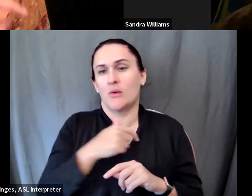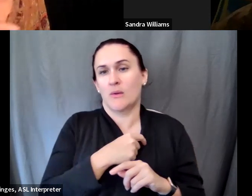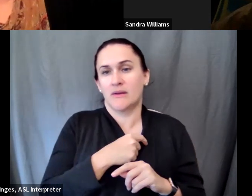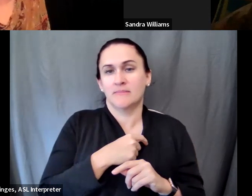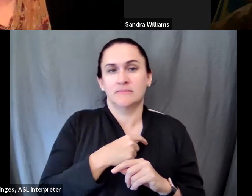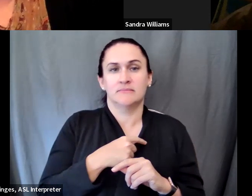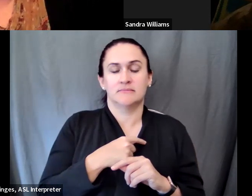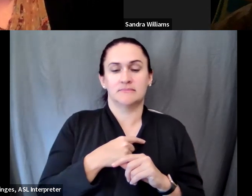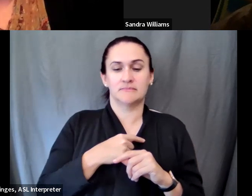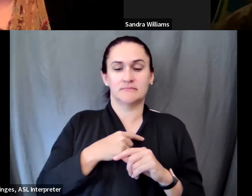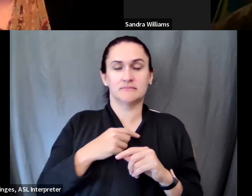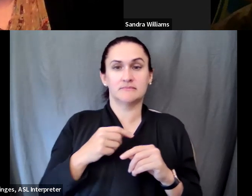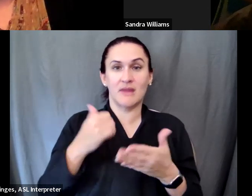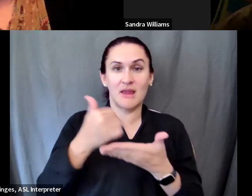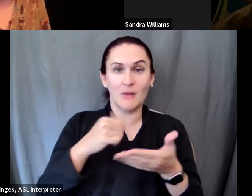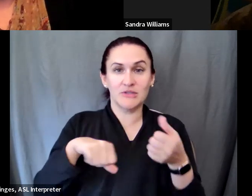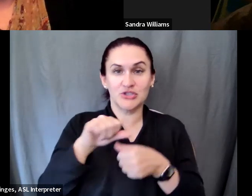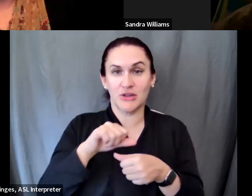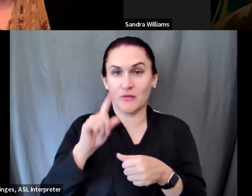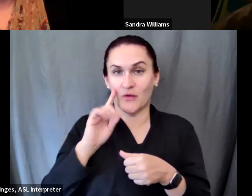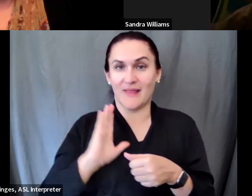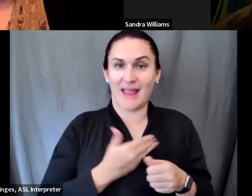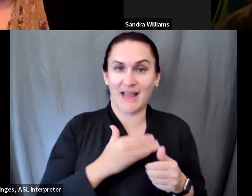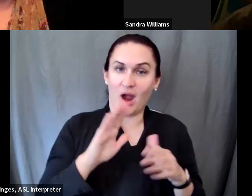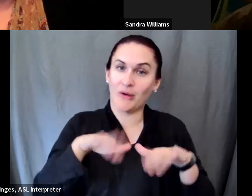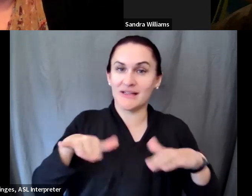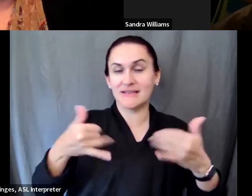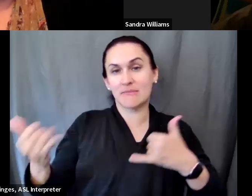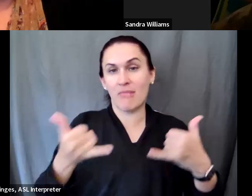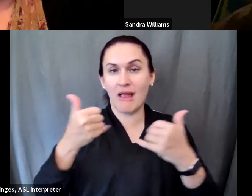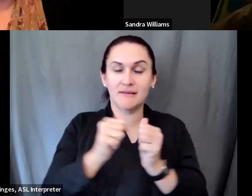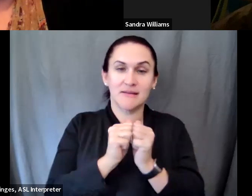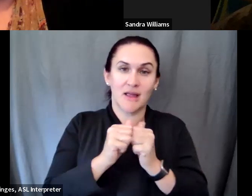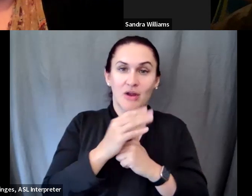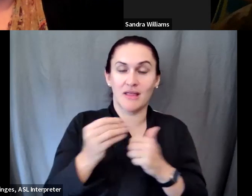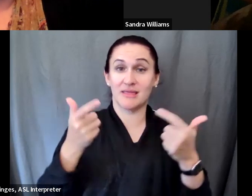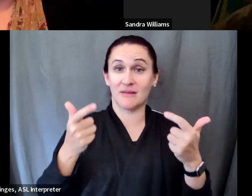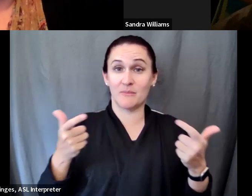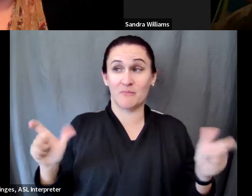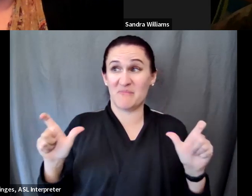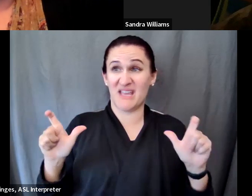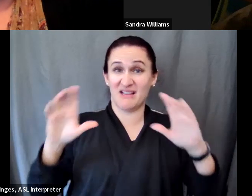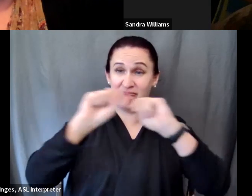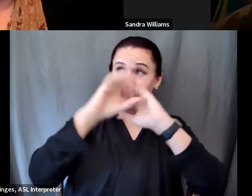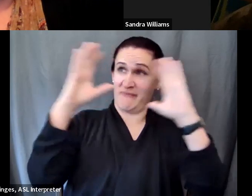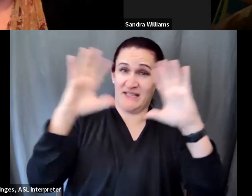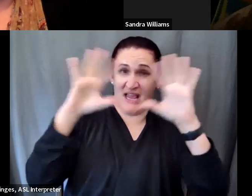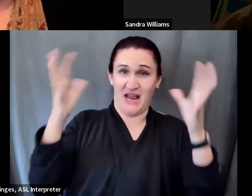we helped each other as far as our kids playing together. But in the big scheme of things,